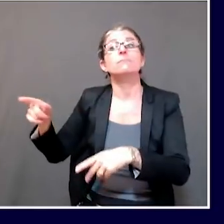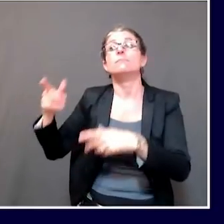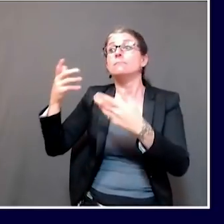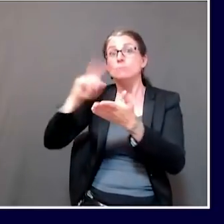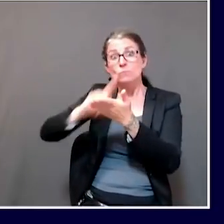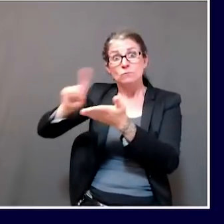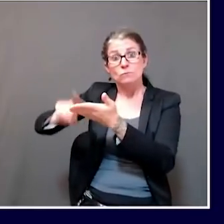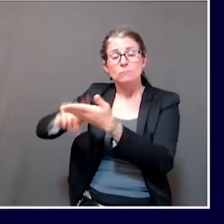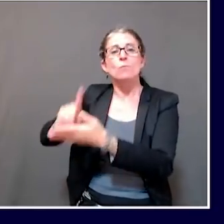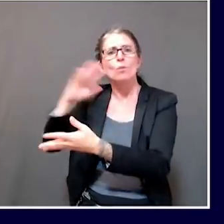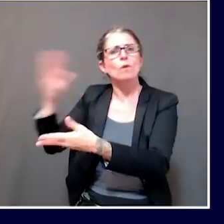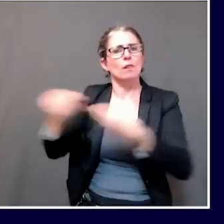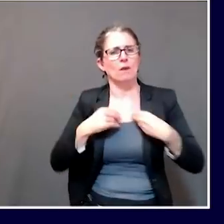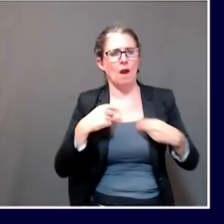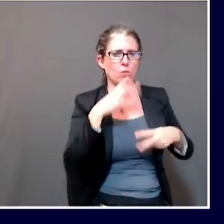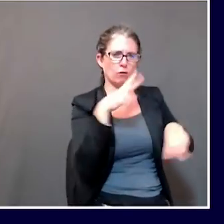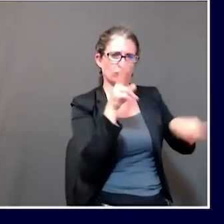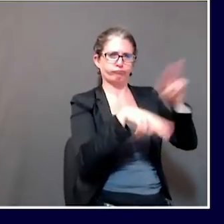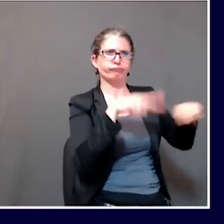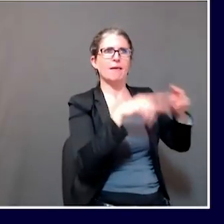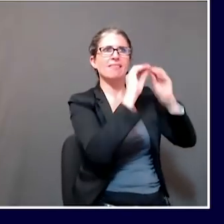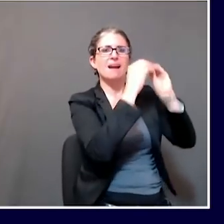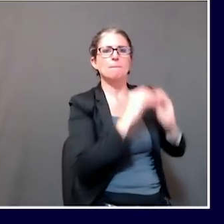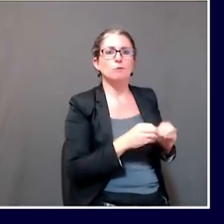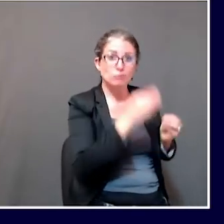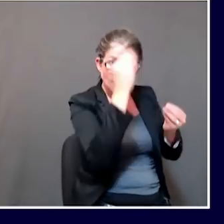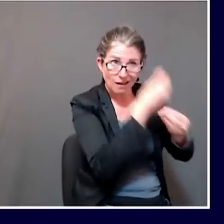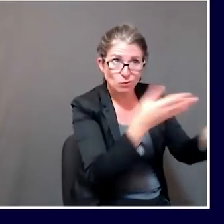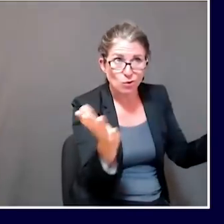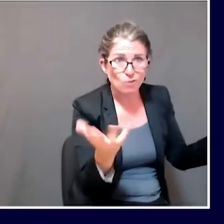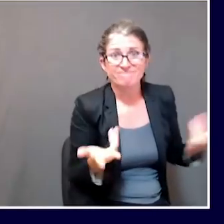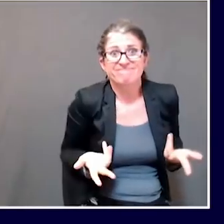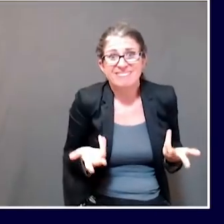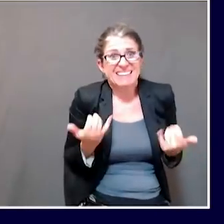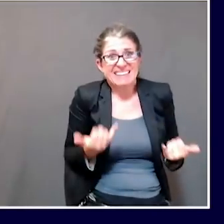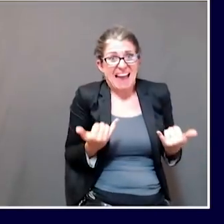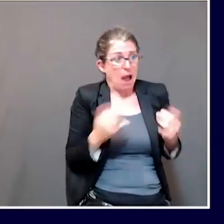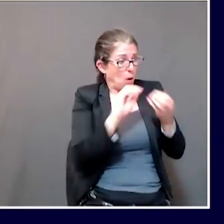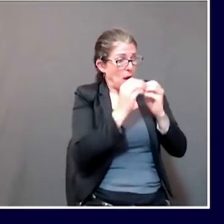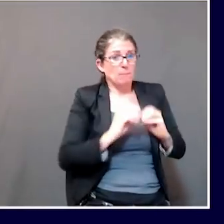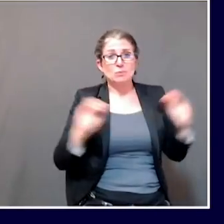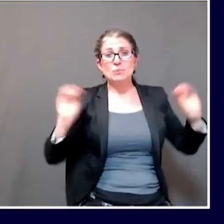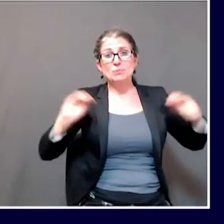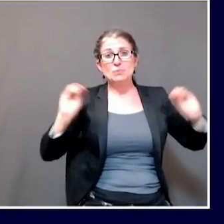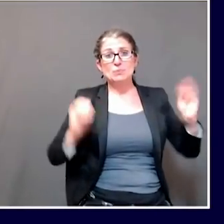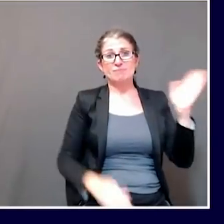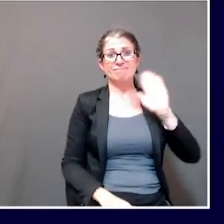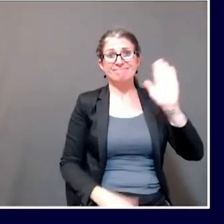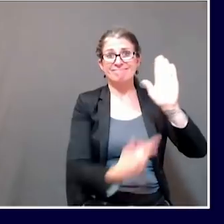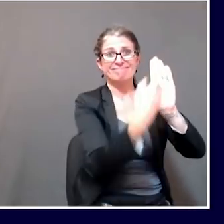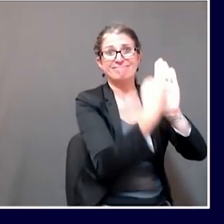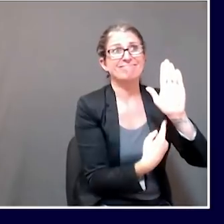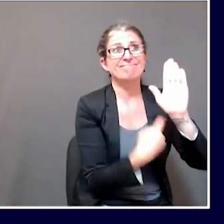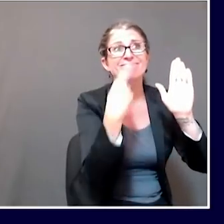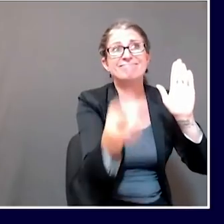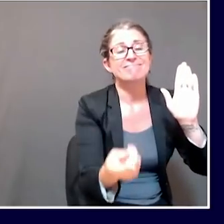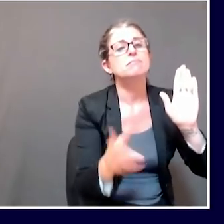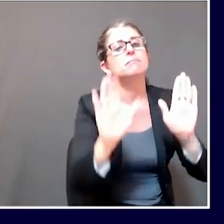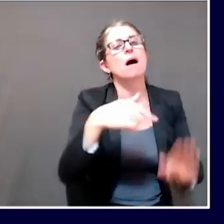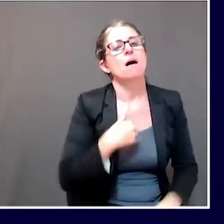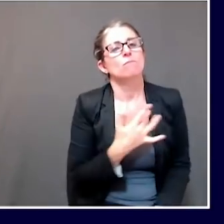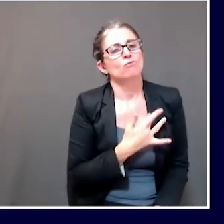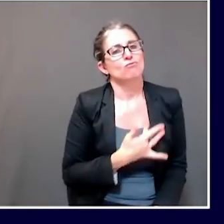early to tell what those data will look like, but my pledge to you is that I will keep everyone updated as those data become